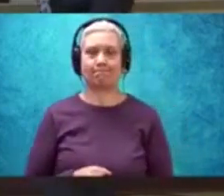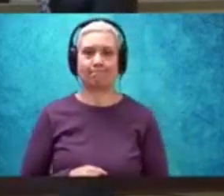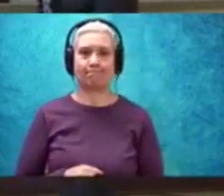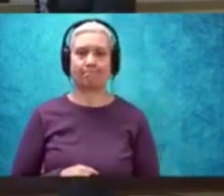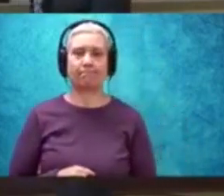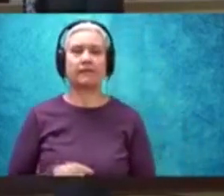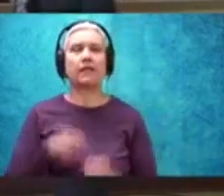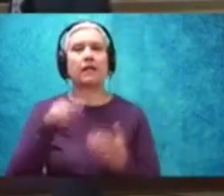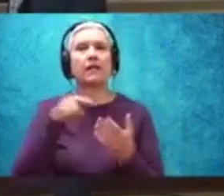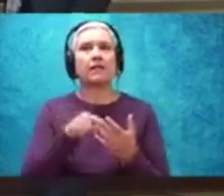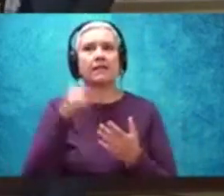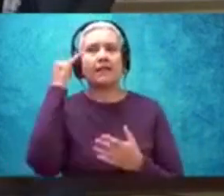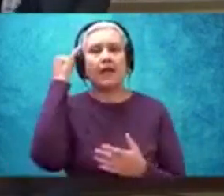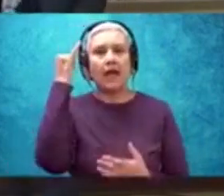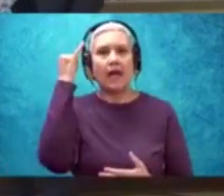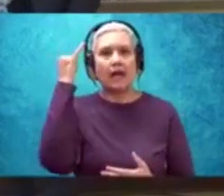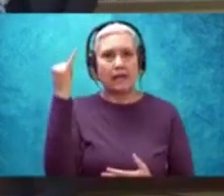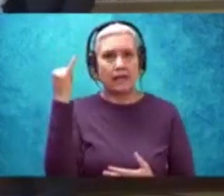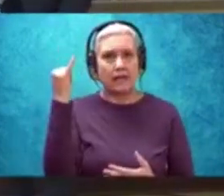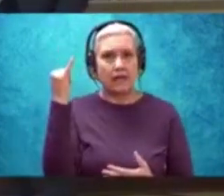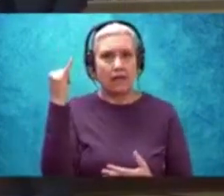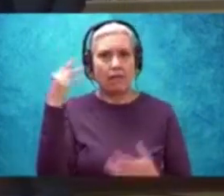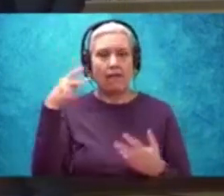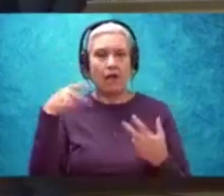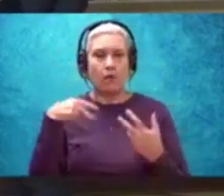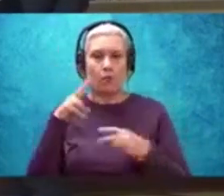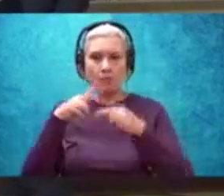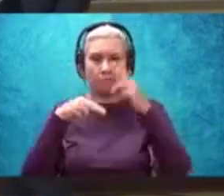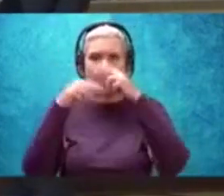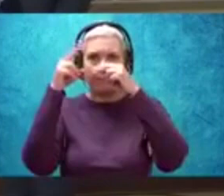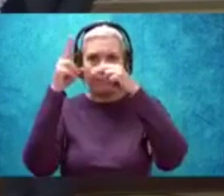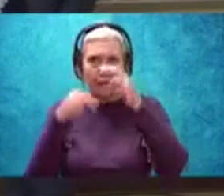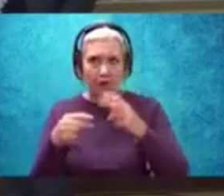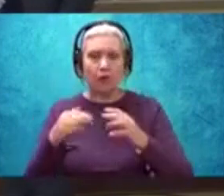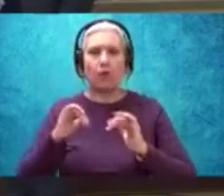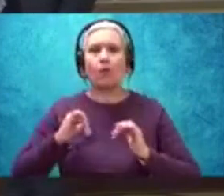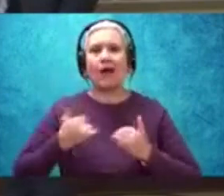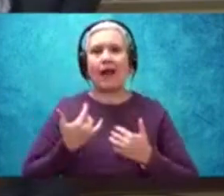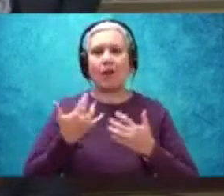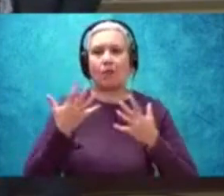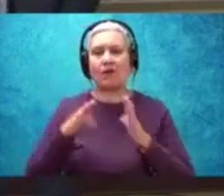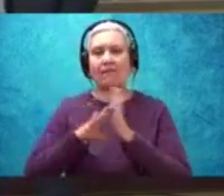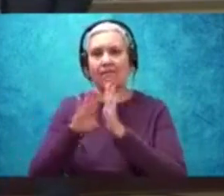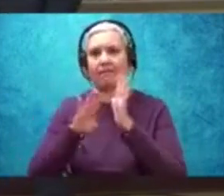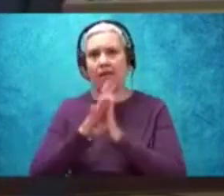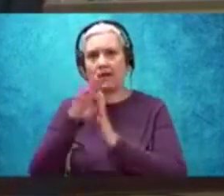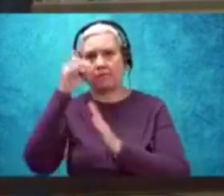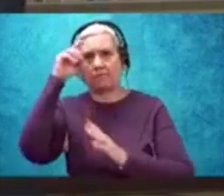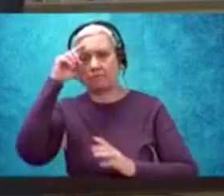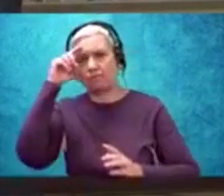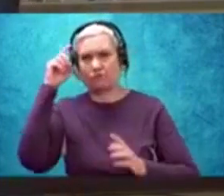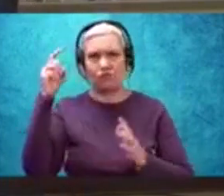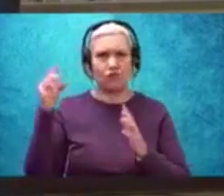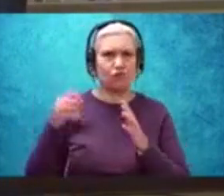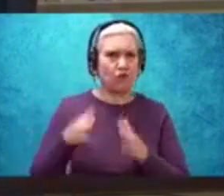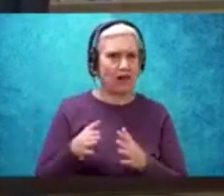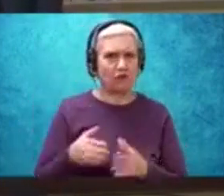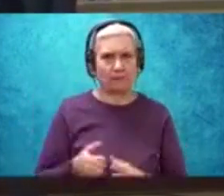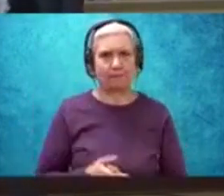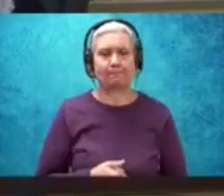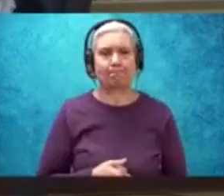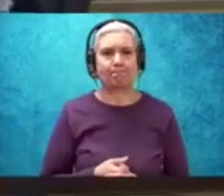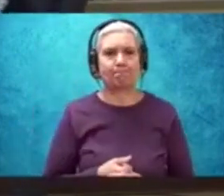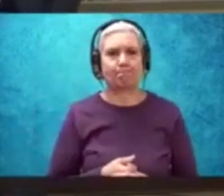is an idea that we're going to use in order to build a foundation for how we're going to develop this strategy. What if we're not looking at a